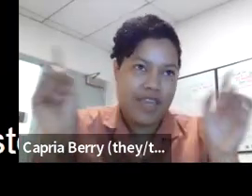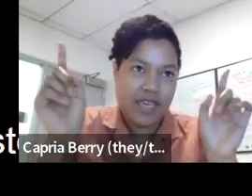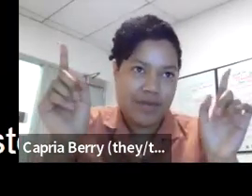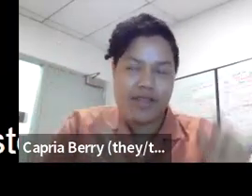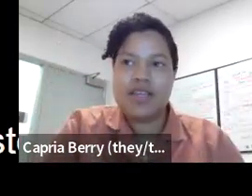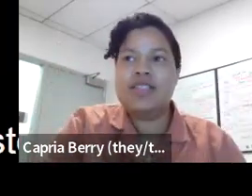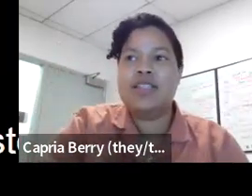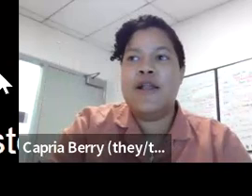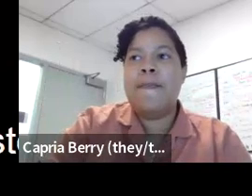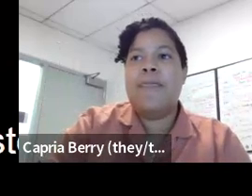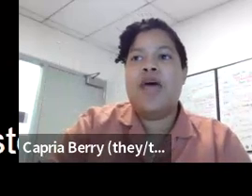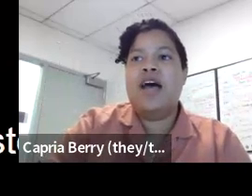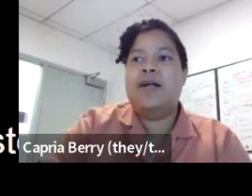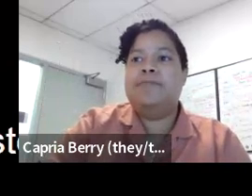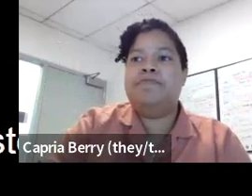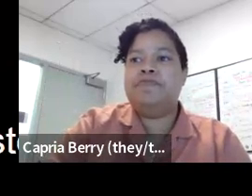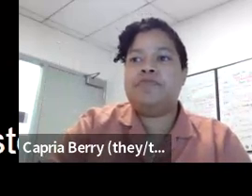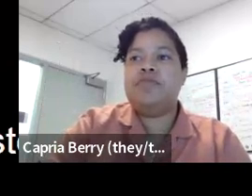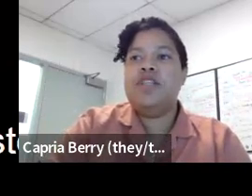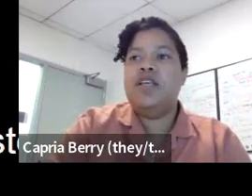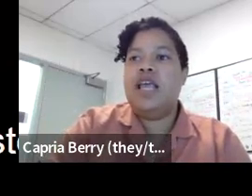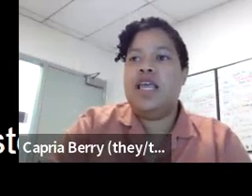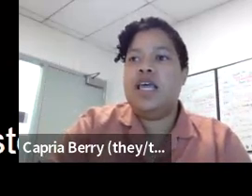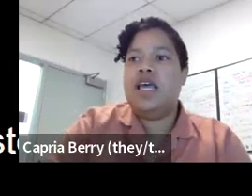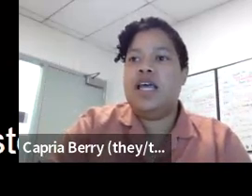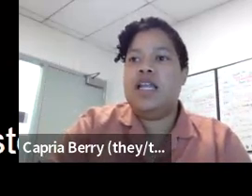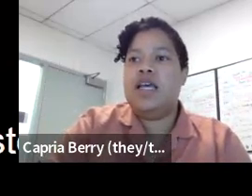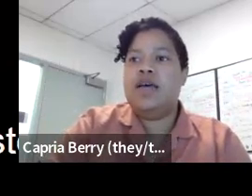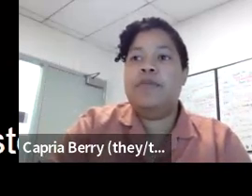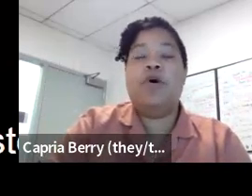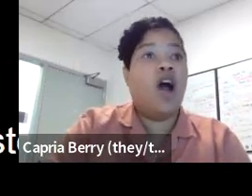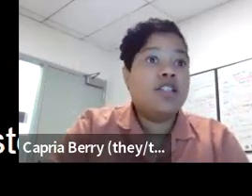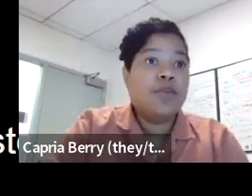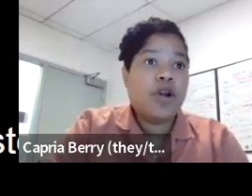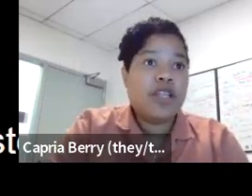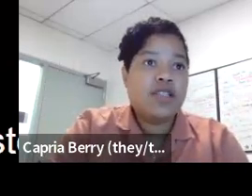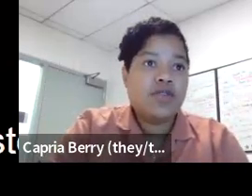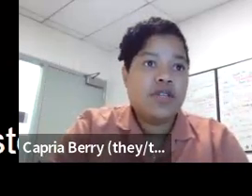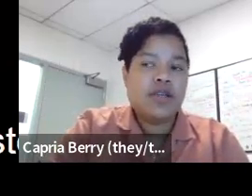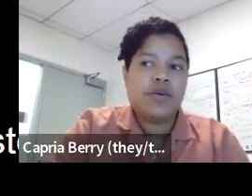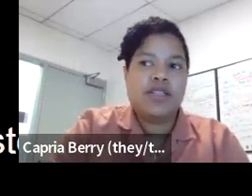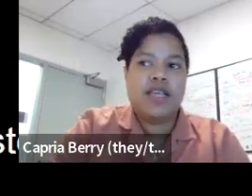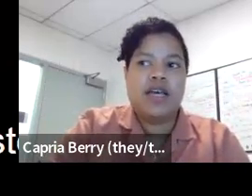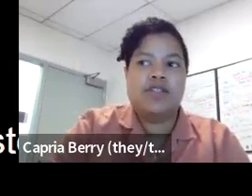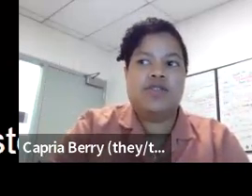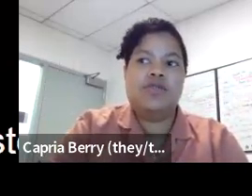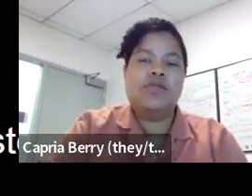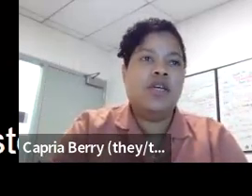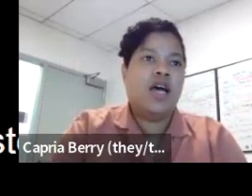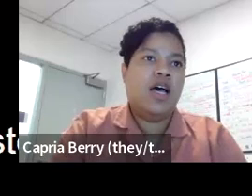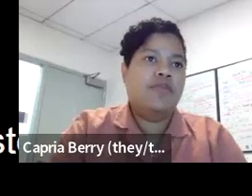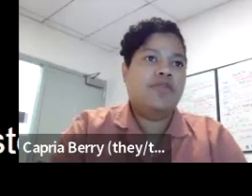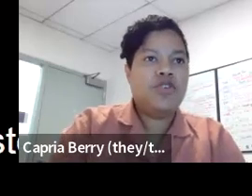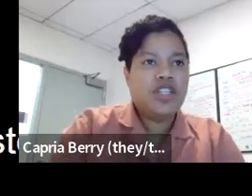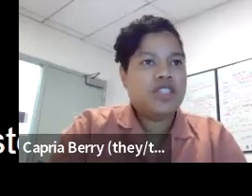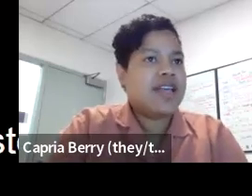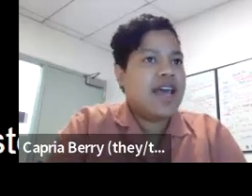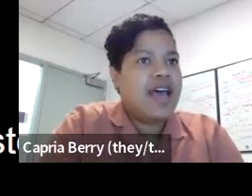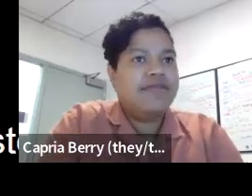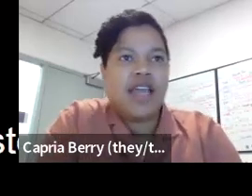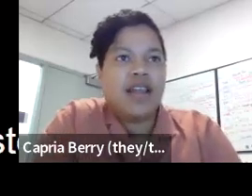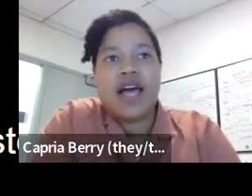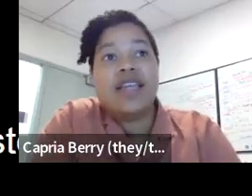at the topic, some theories that inform how I will approach my dissertation research, and some thoughts on how